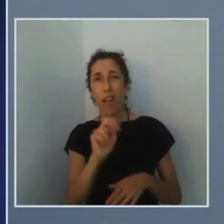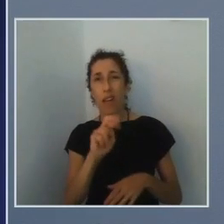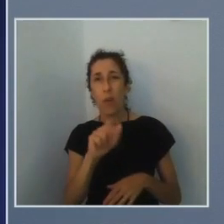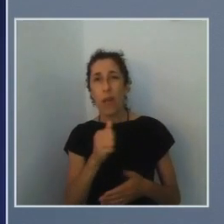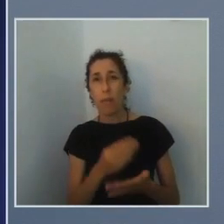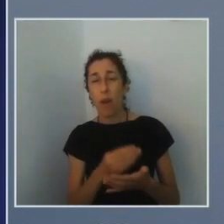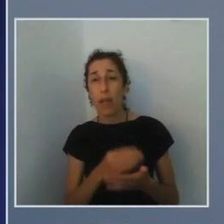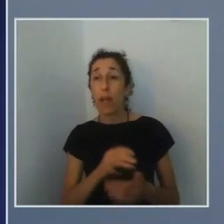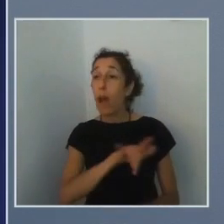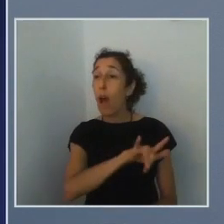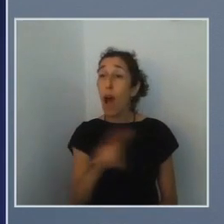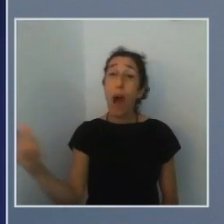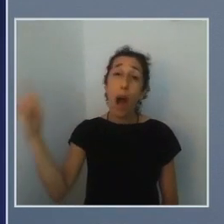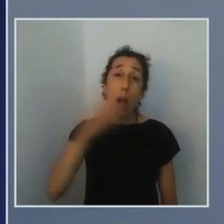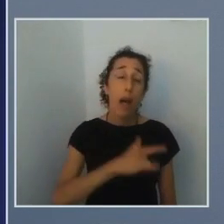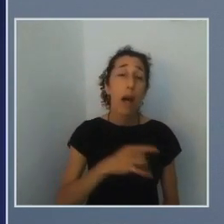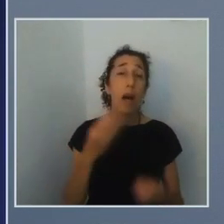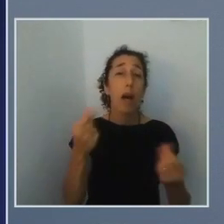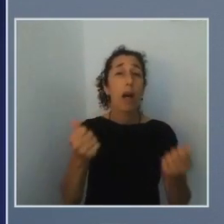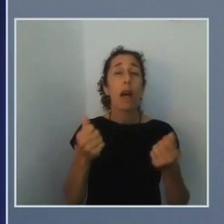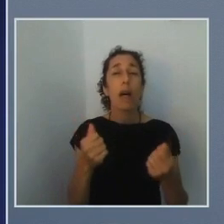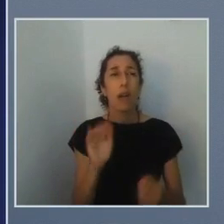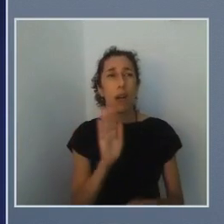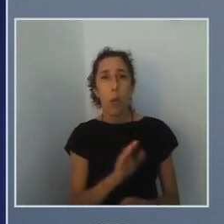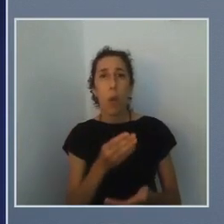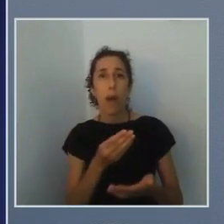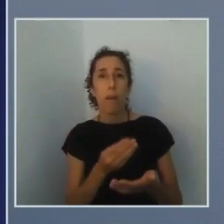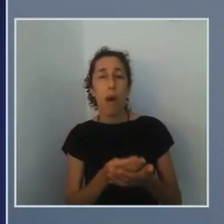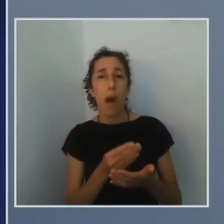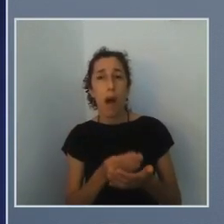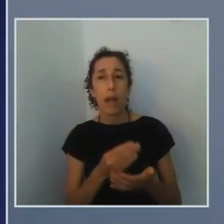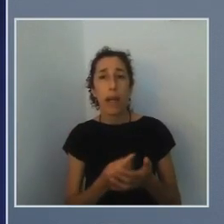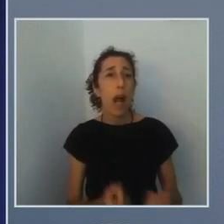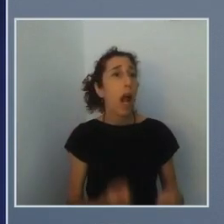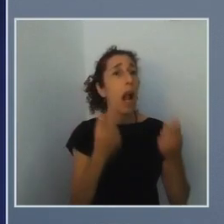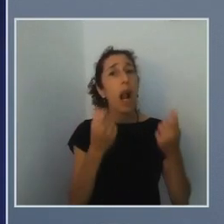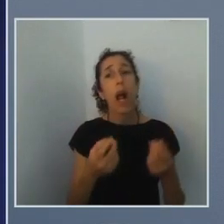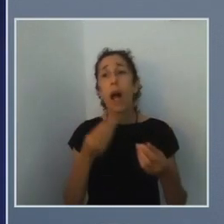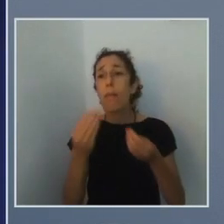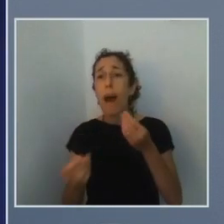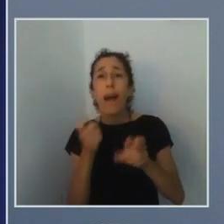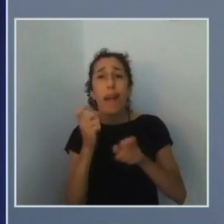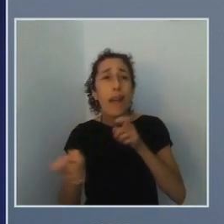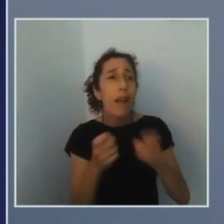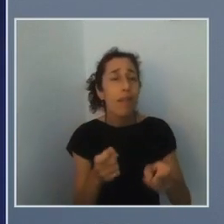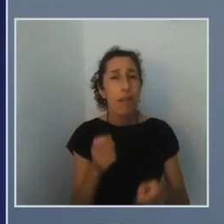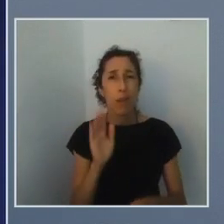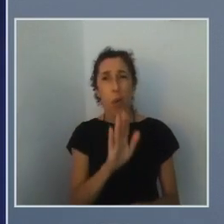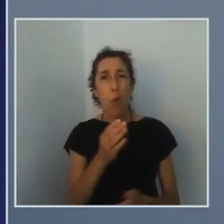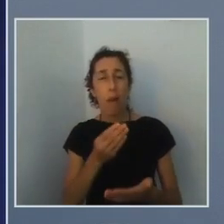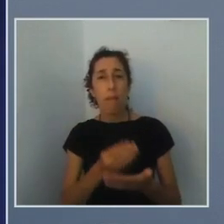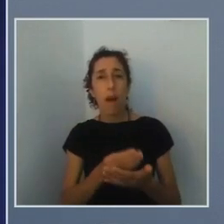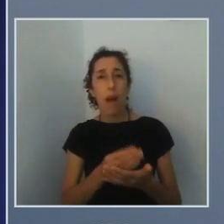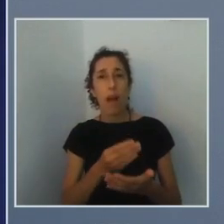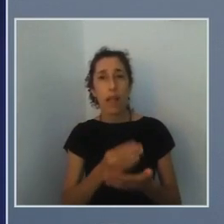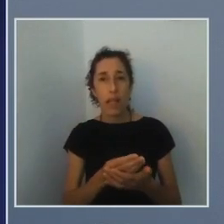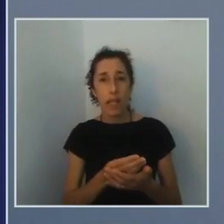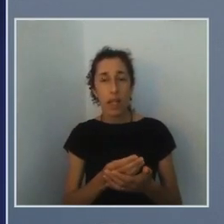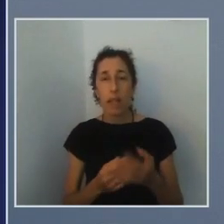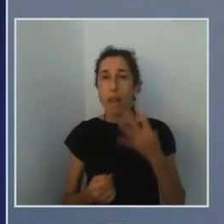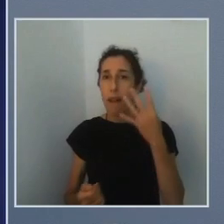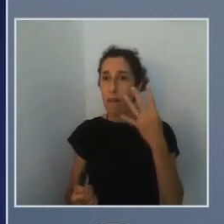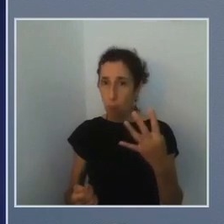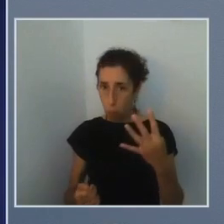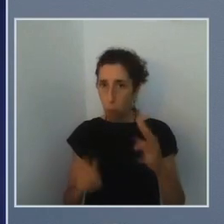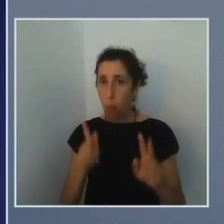travel. Wayne LaPierre, Woody Phillips, Joshua Powell,